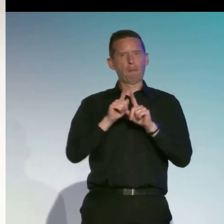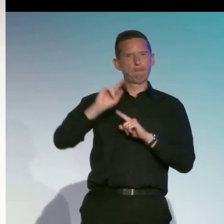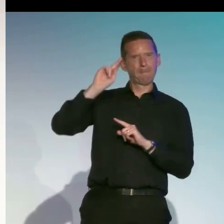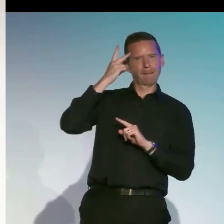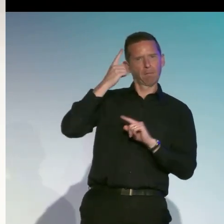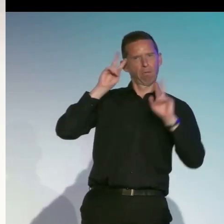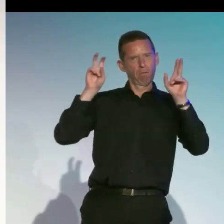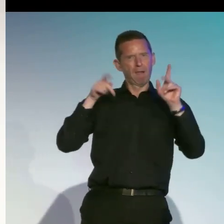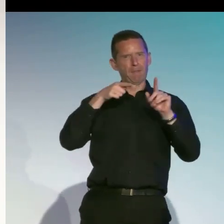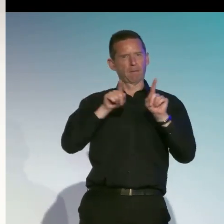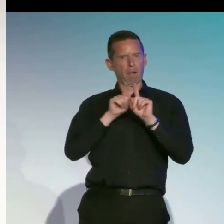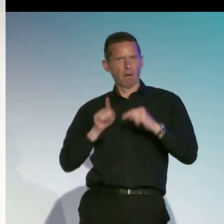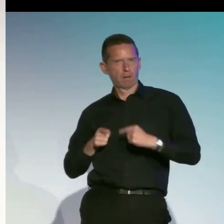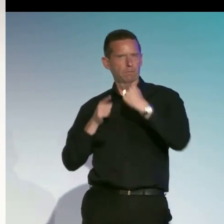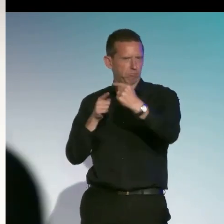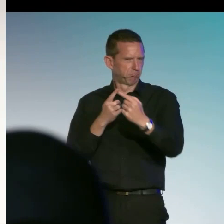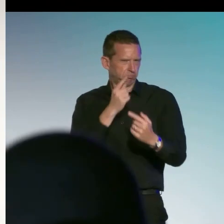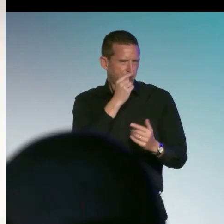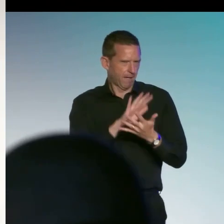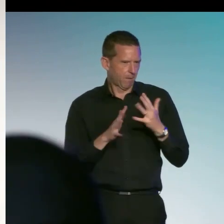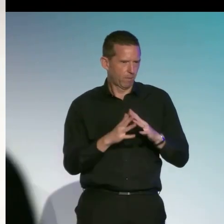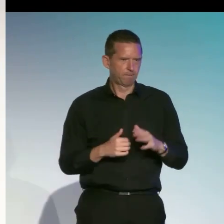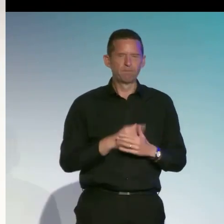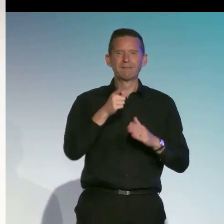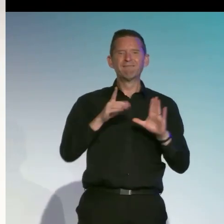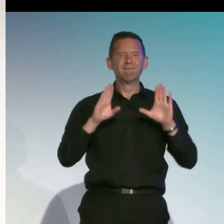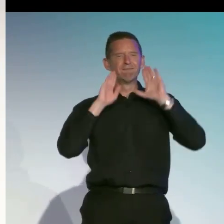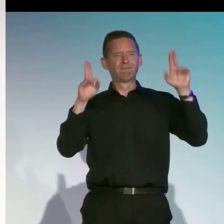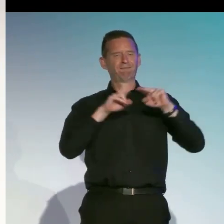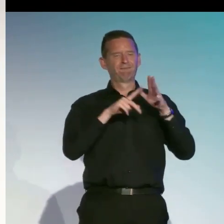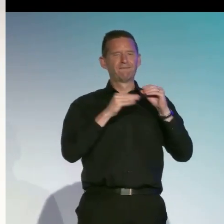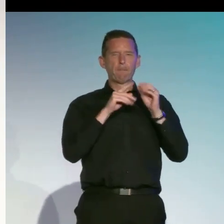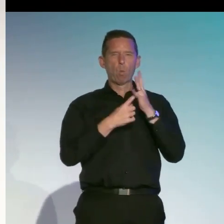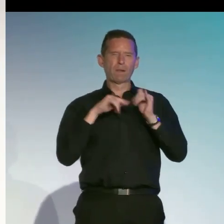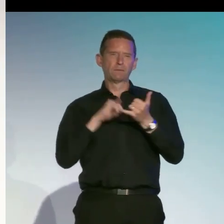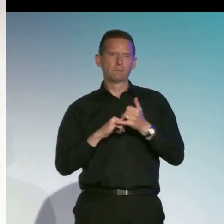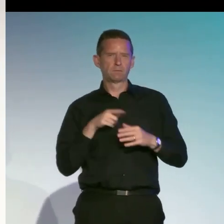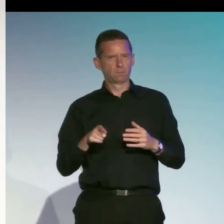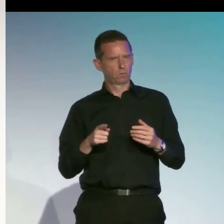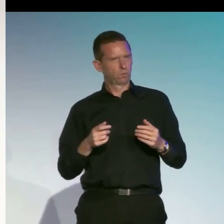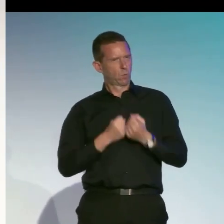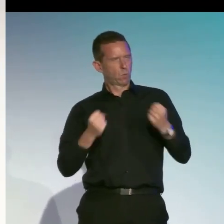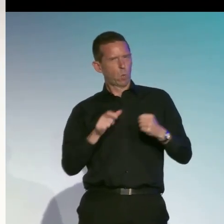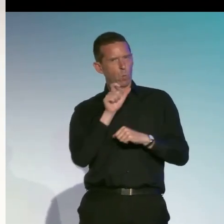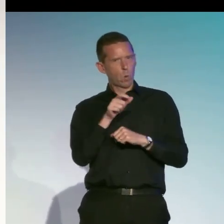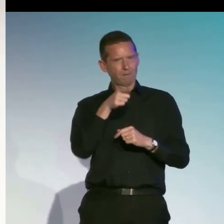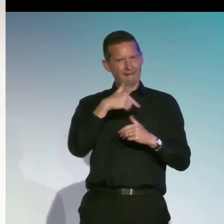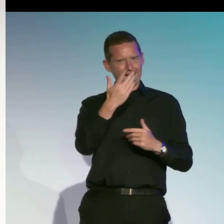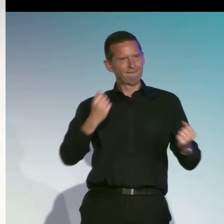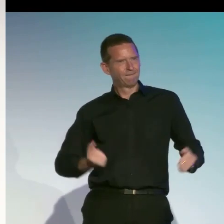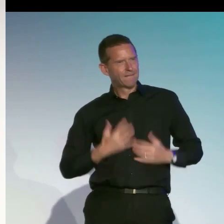and a form of resistance. So, fabulous. It's a weighty word. It inspires images